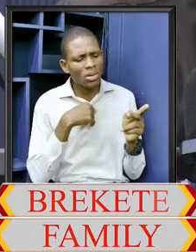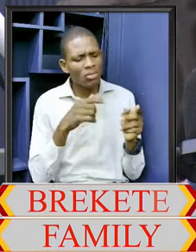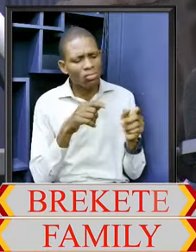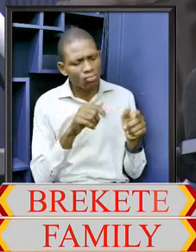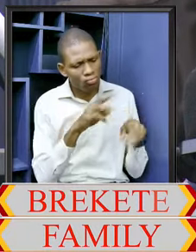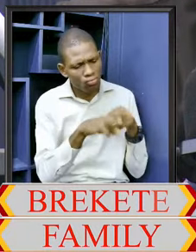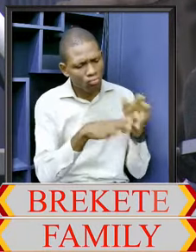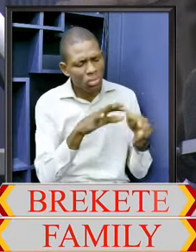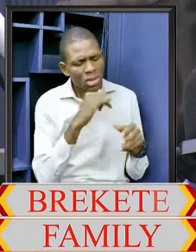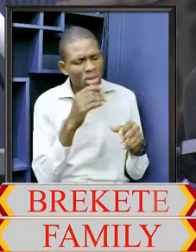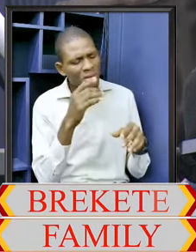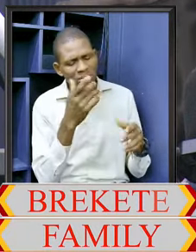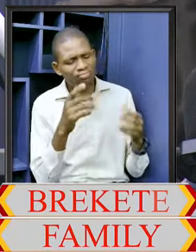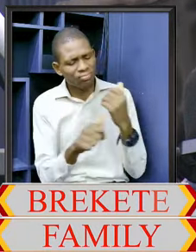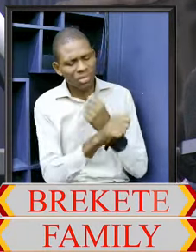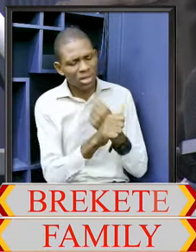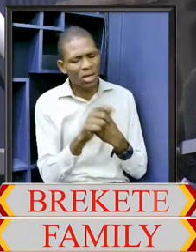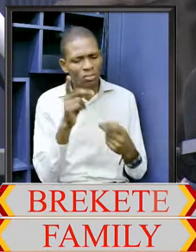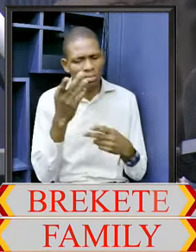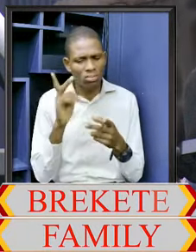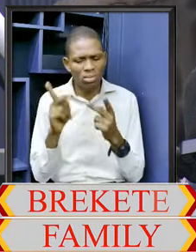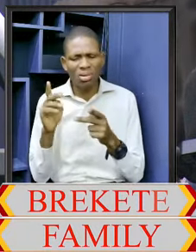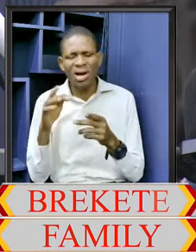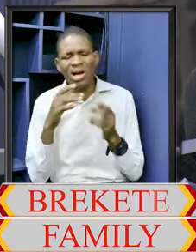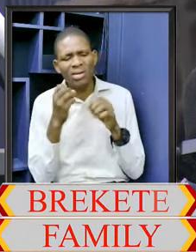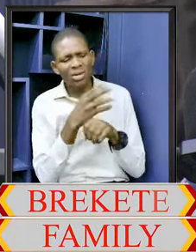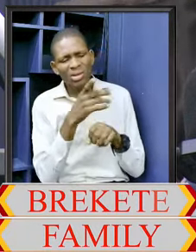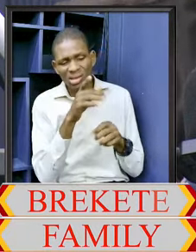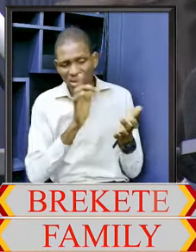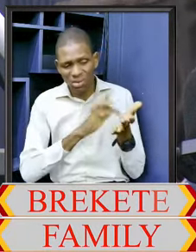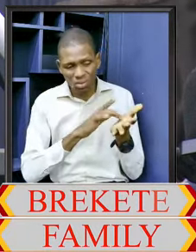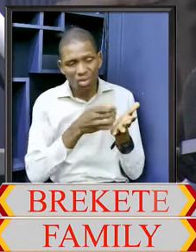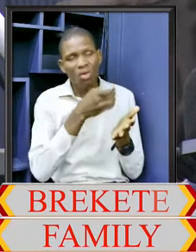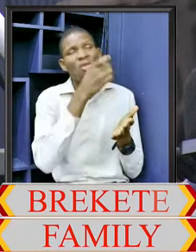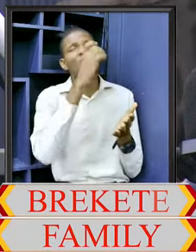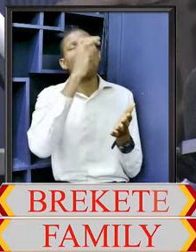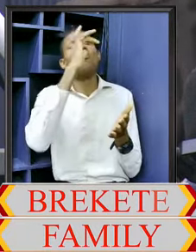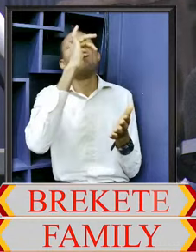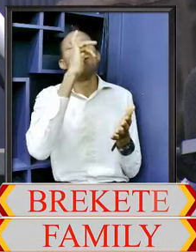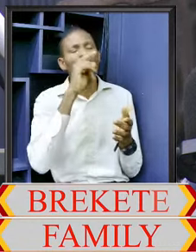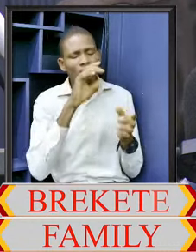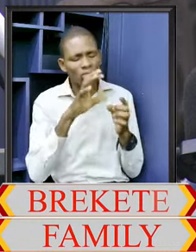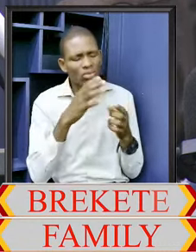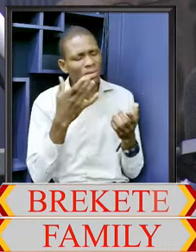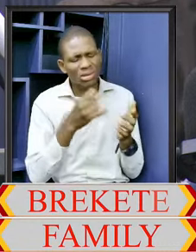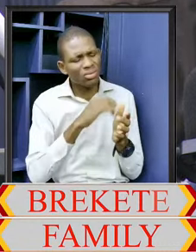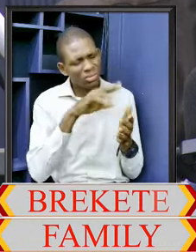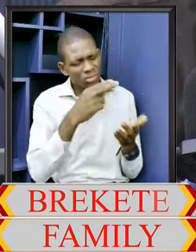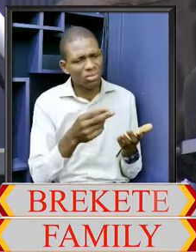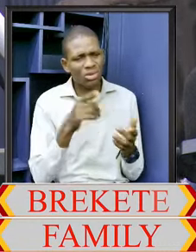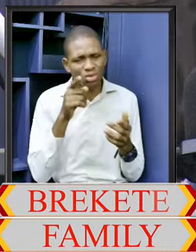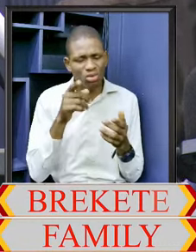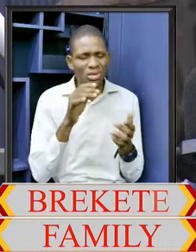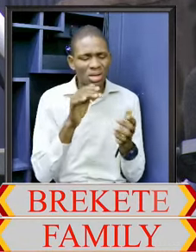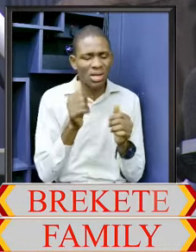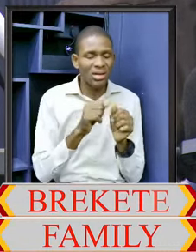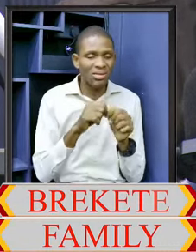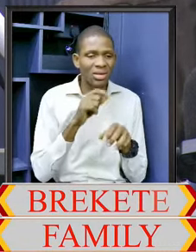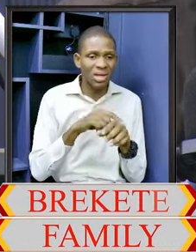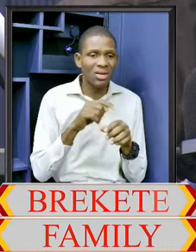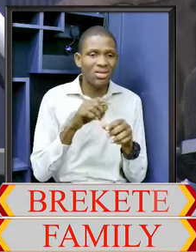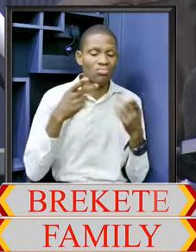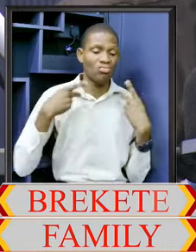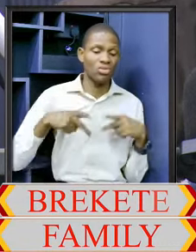this. This drug where you they take, so it go kill you. This thing where you they go do flower girl for zone 4 every